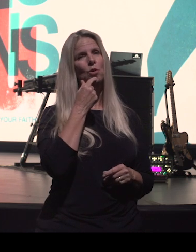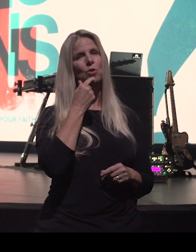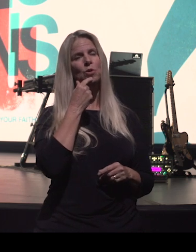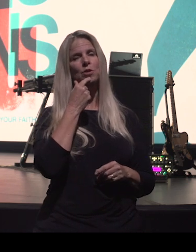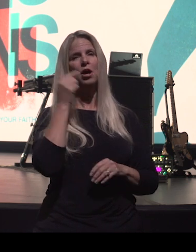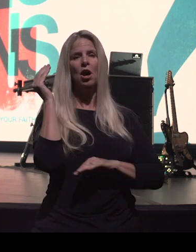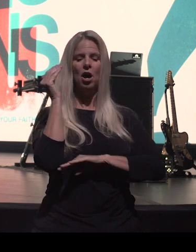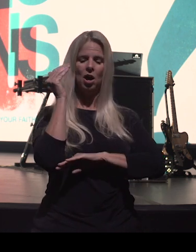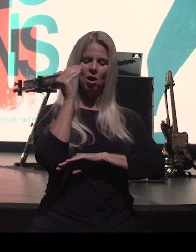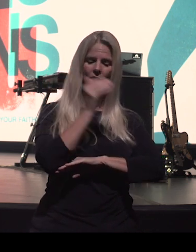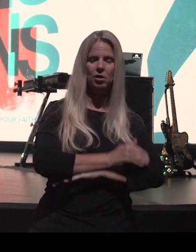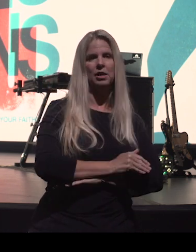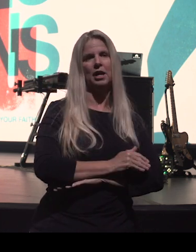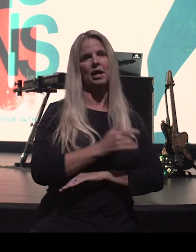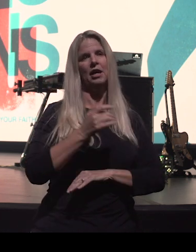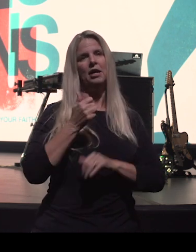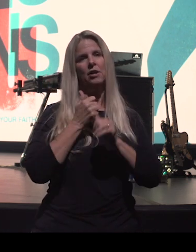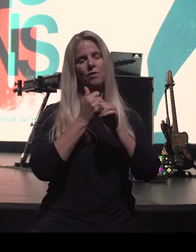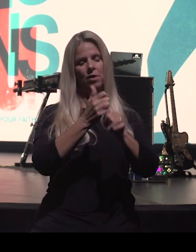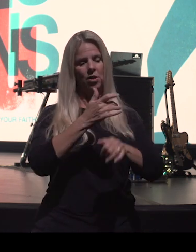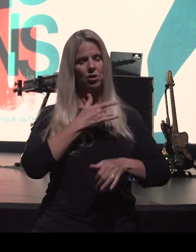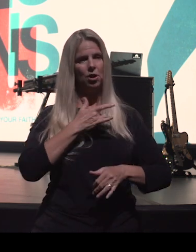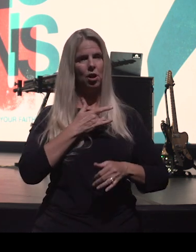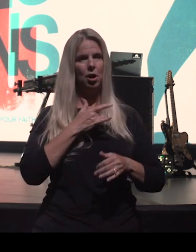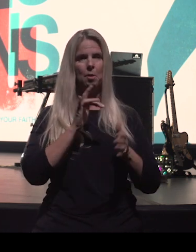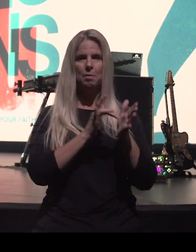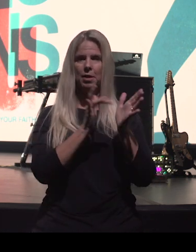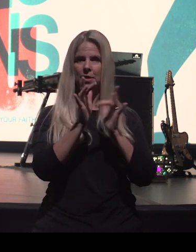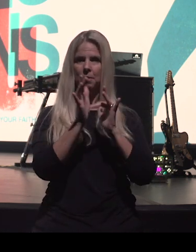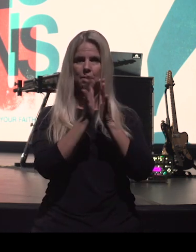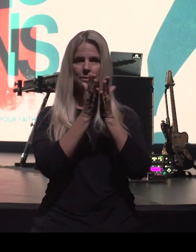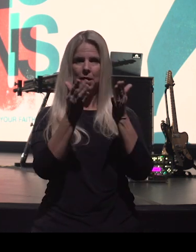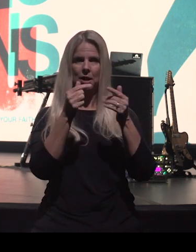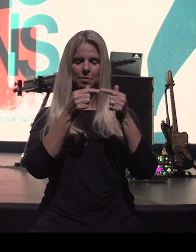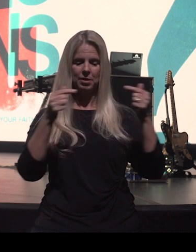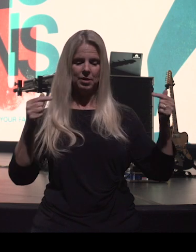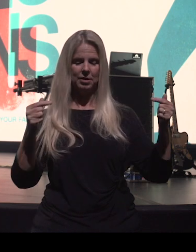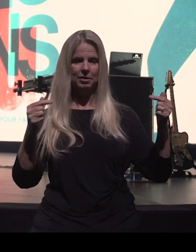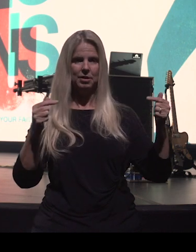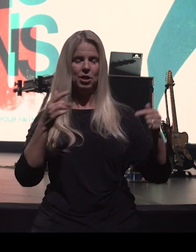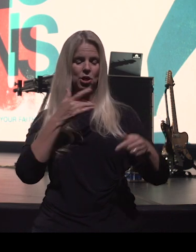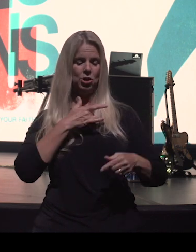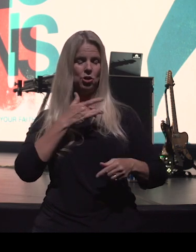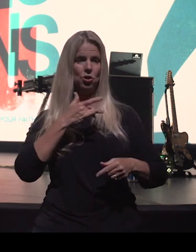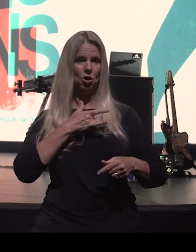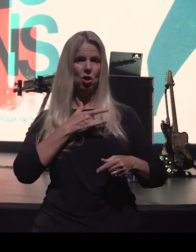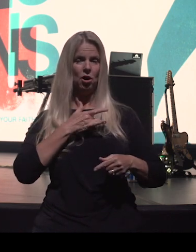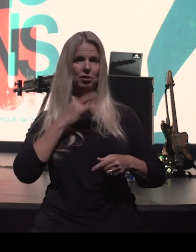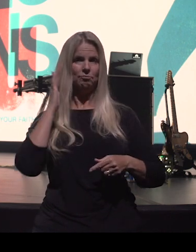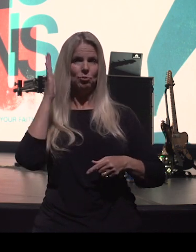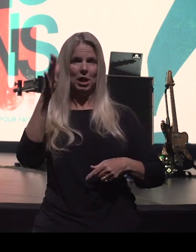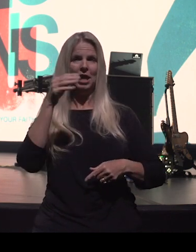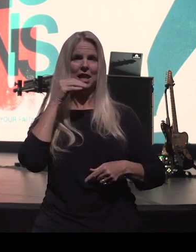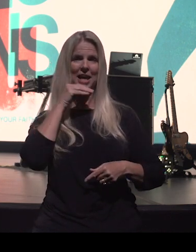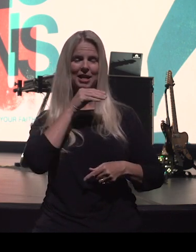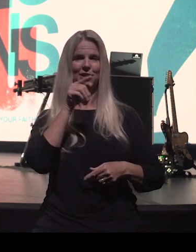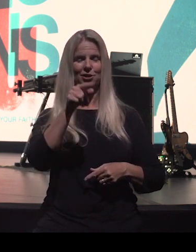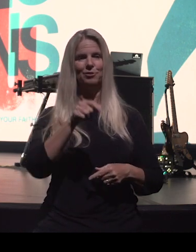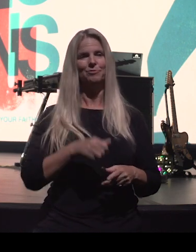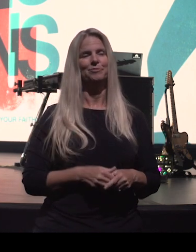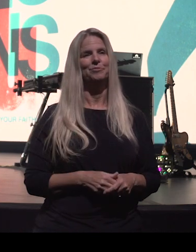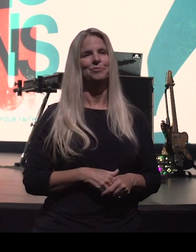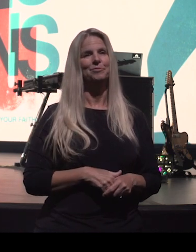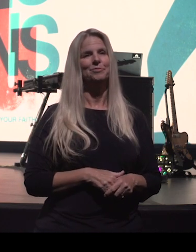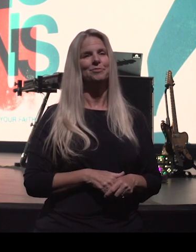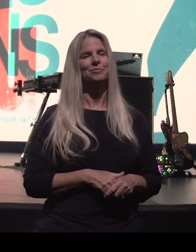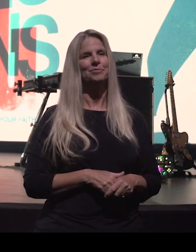heart. And the Bible says the exact opposite, that your heart is deceitful. It will trick you all the time. In fact, I